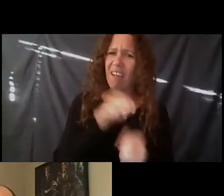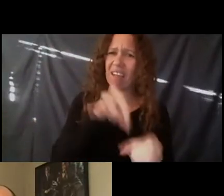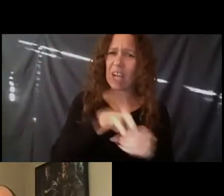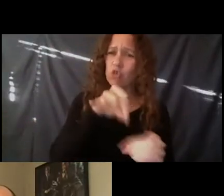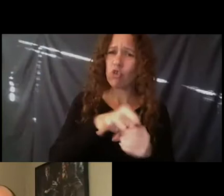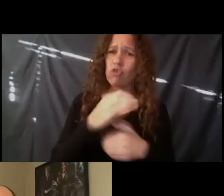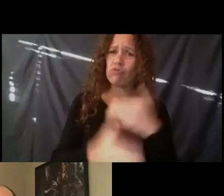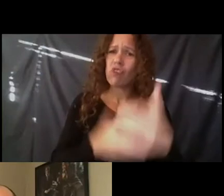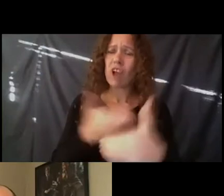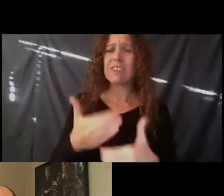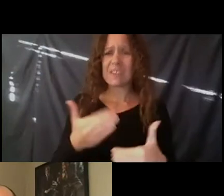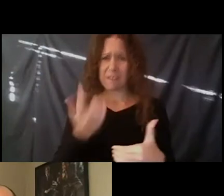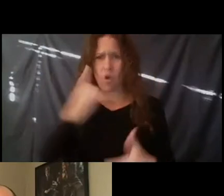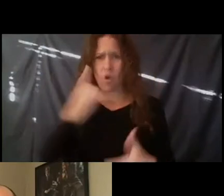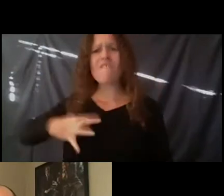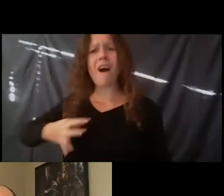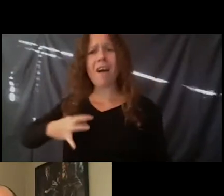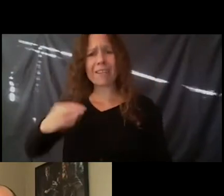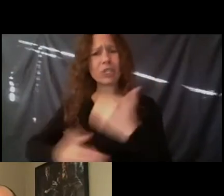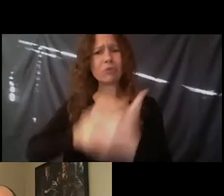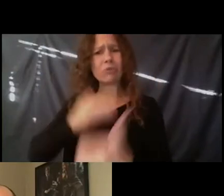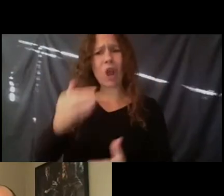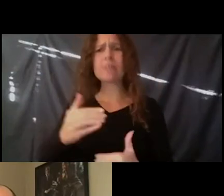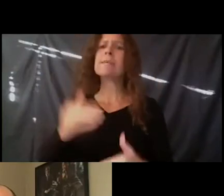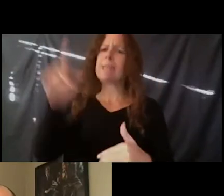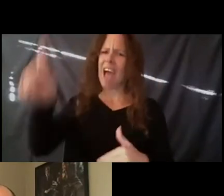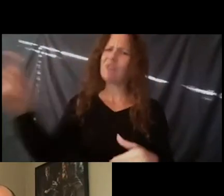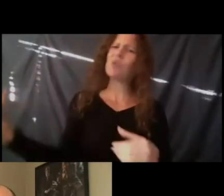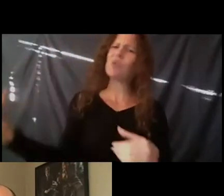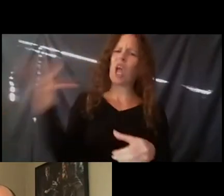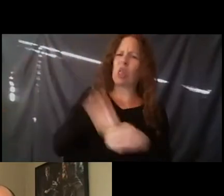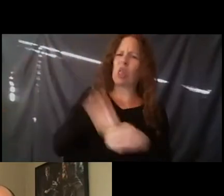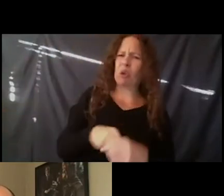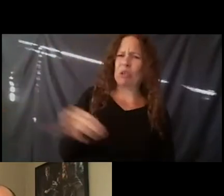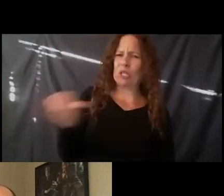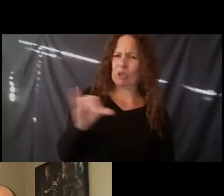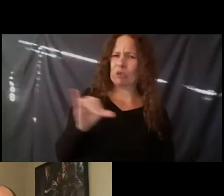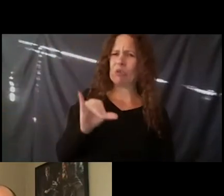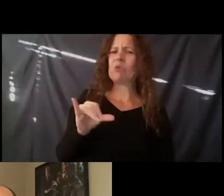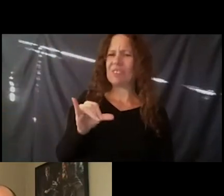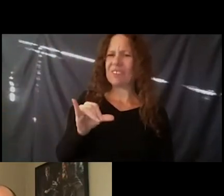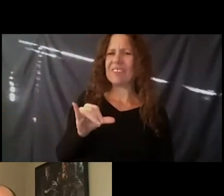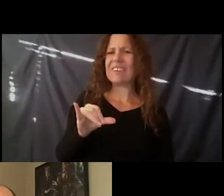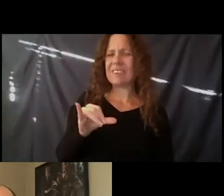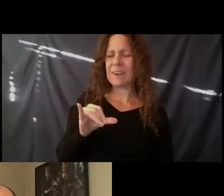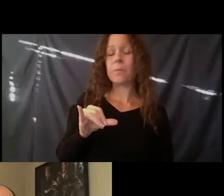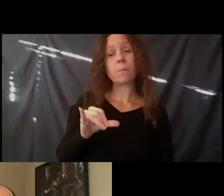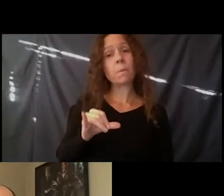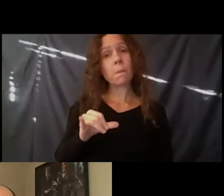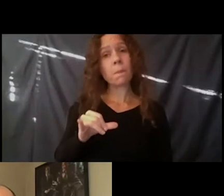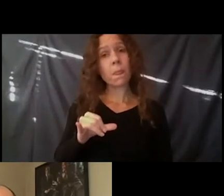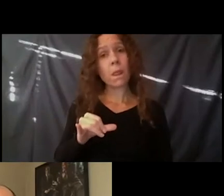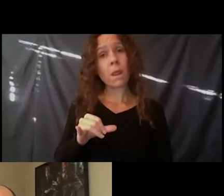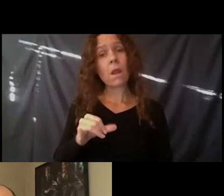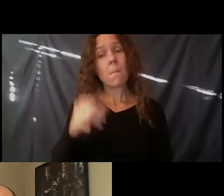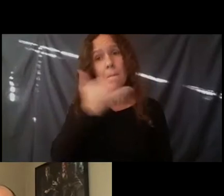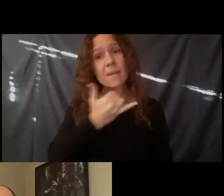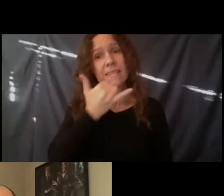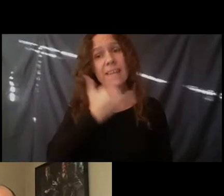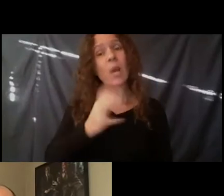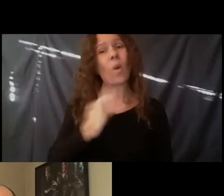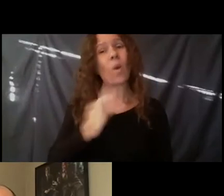volunteer process. We've got to keep them, bring them along. And, you know, I believe we make mistakes when we don't